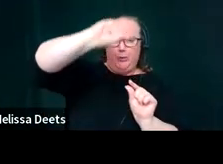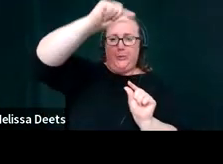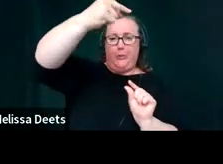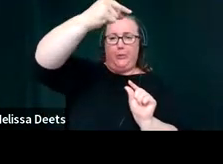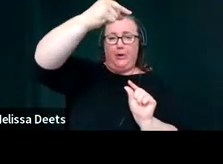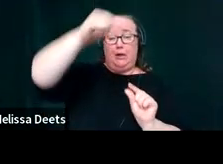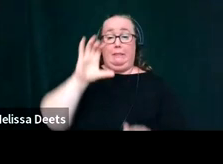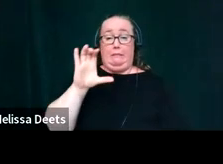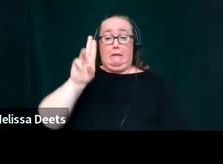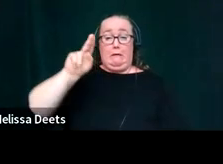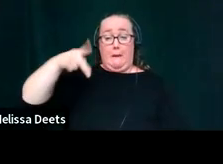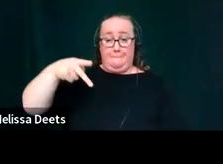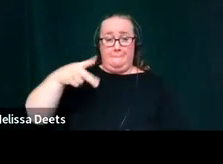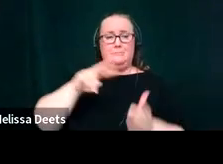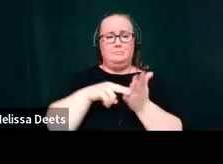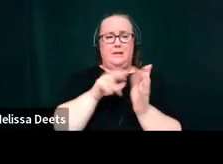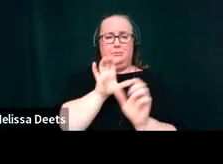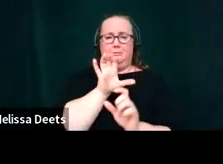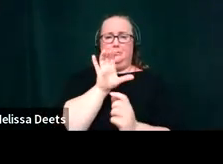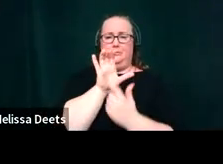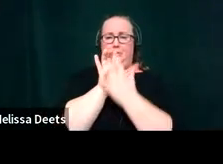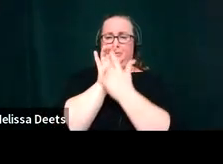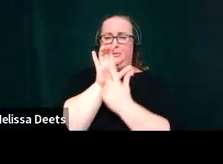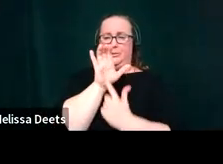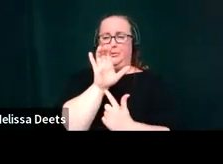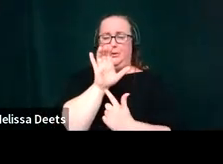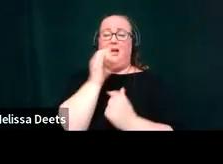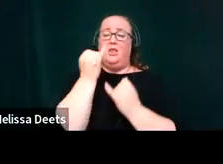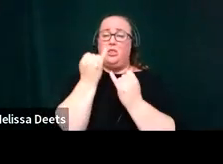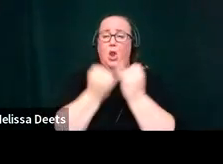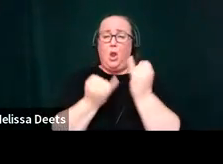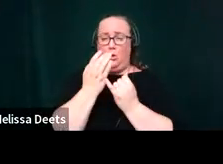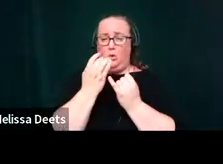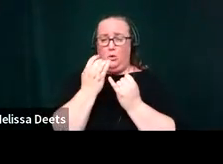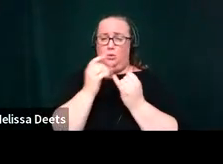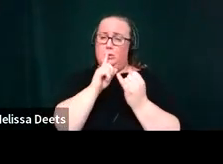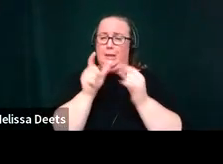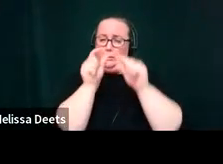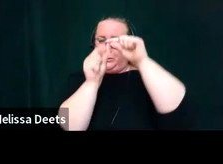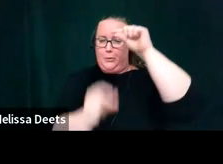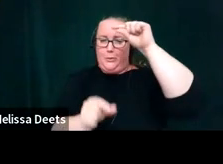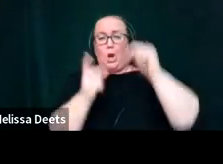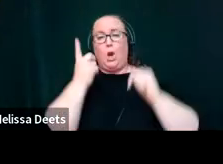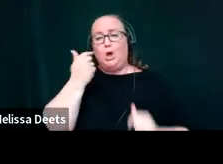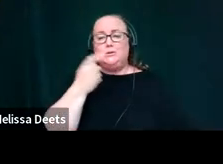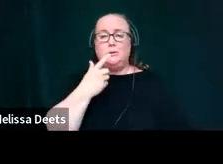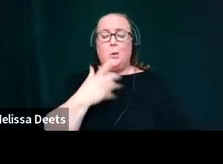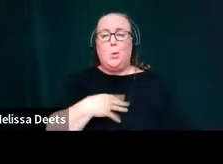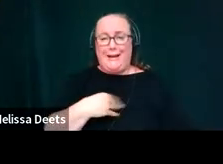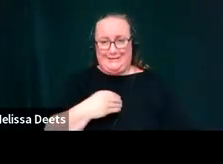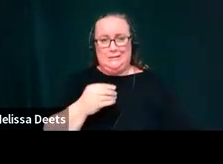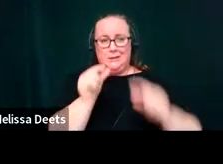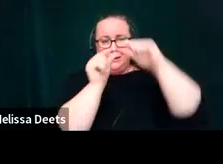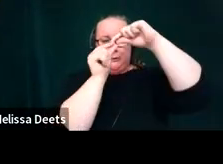is the very central part of the optic nerve. In this picture, this part looks a little bit whiter than the rest of the optic nerve. It's